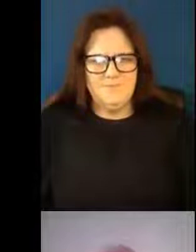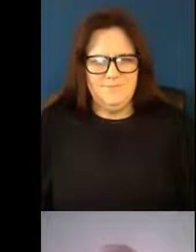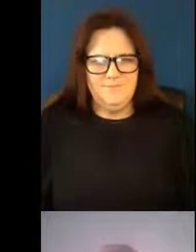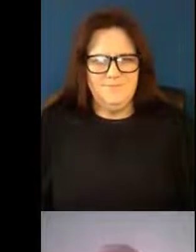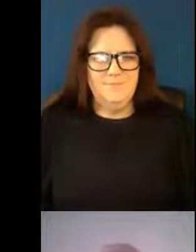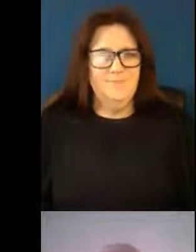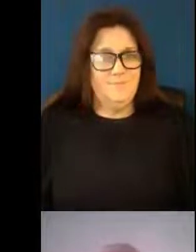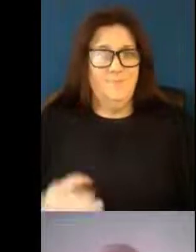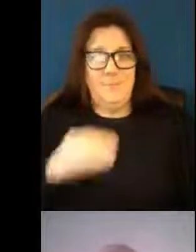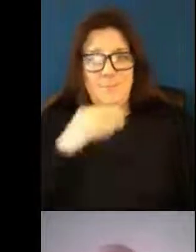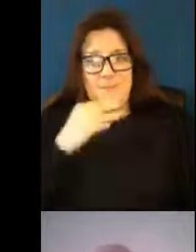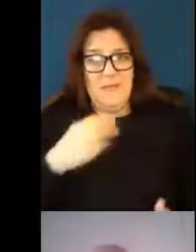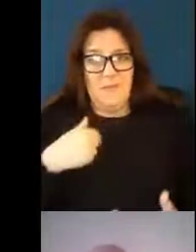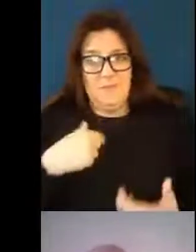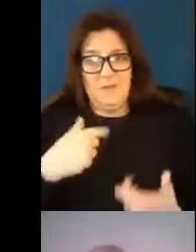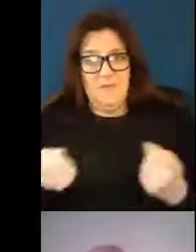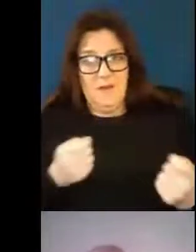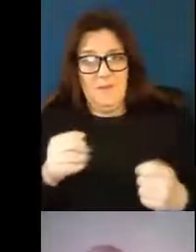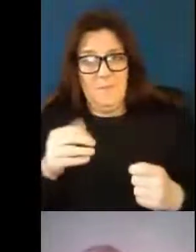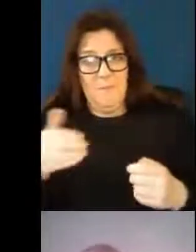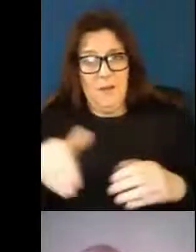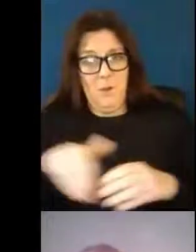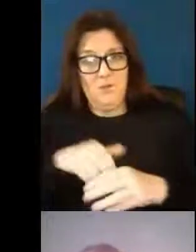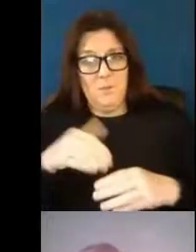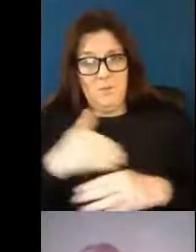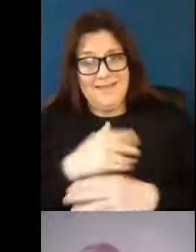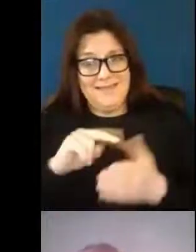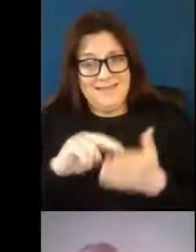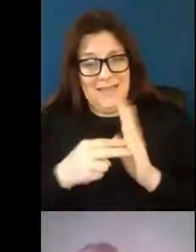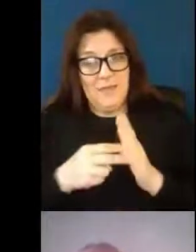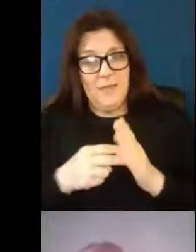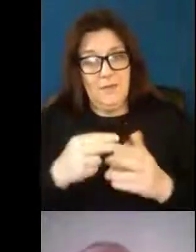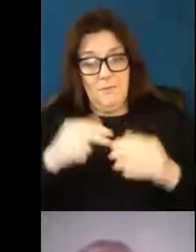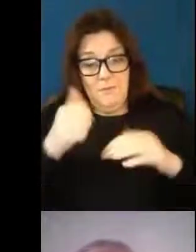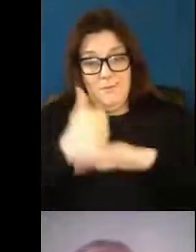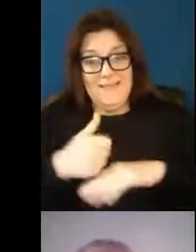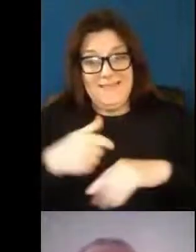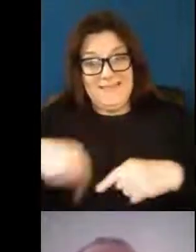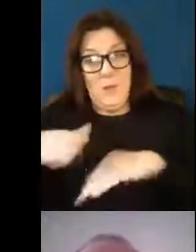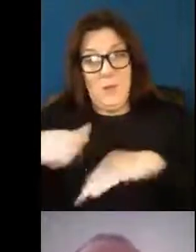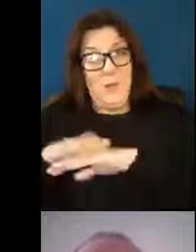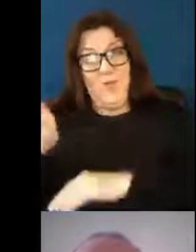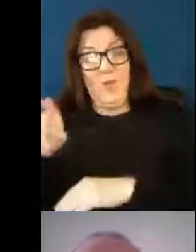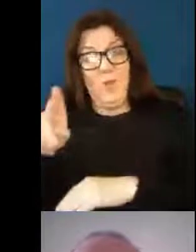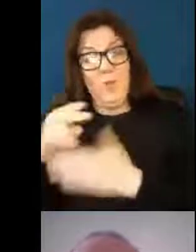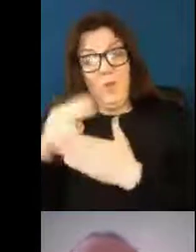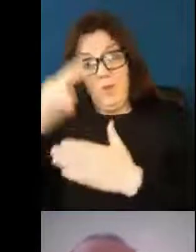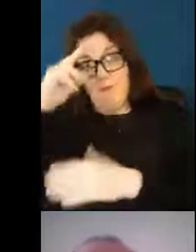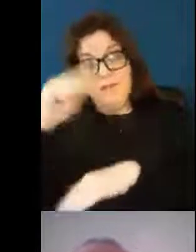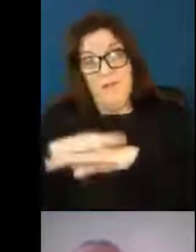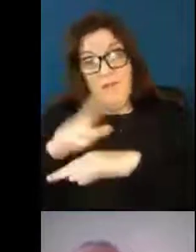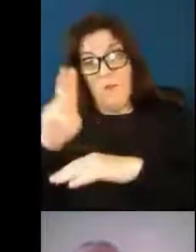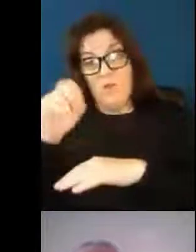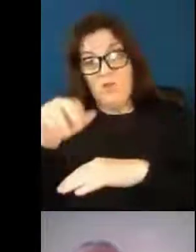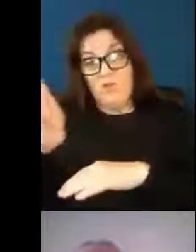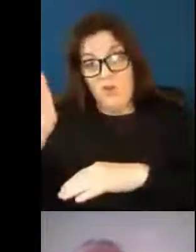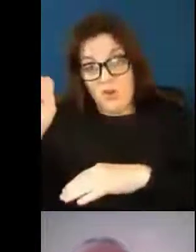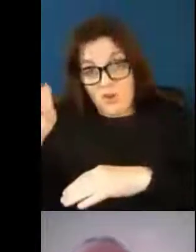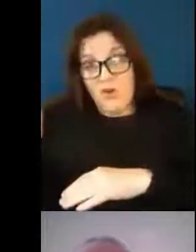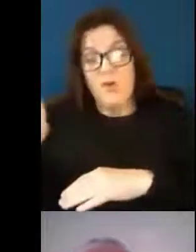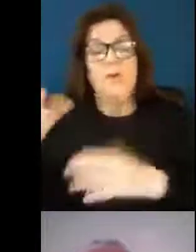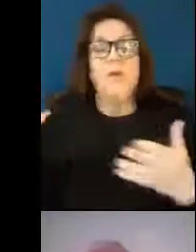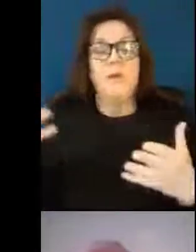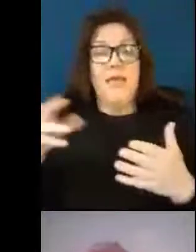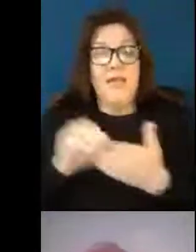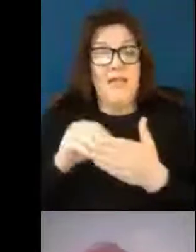the Inclusion by Design Research Network, which is based here at the University of Worcester. There's 36 or so participants